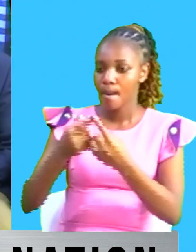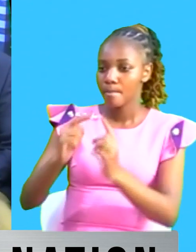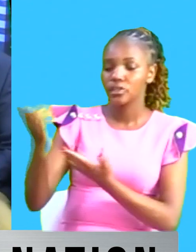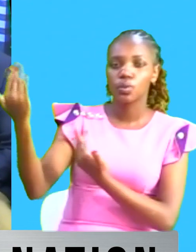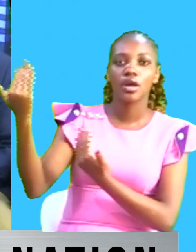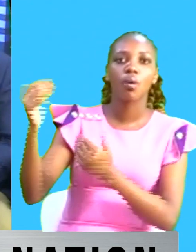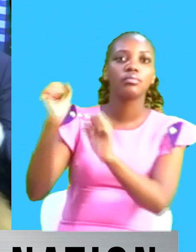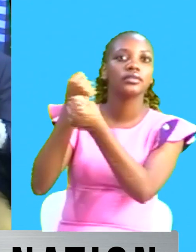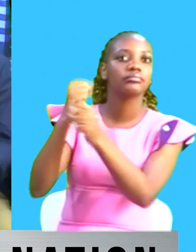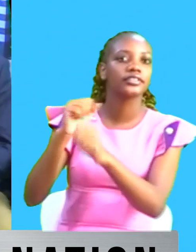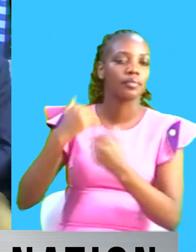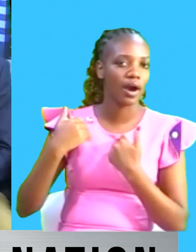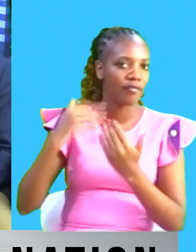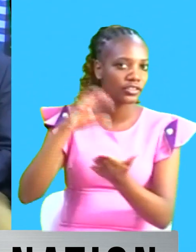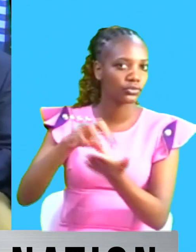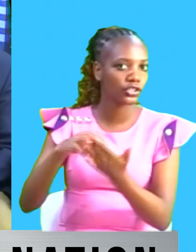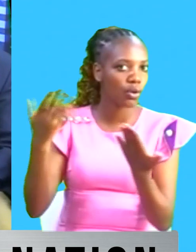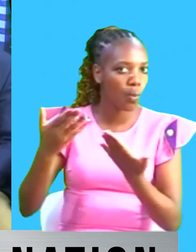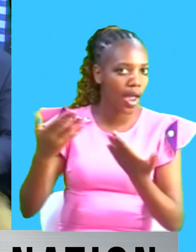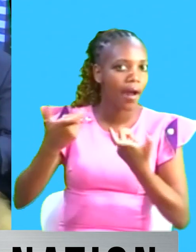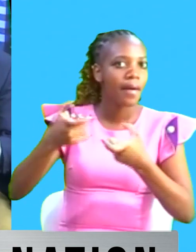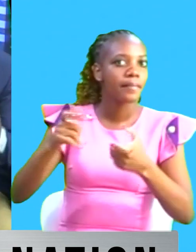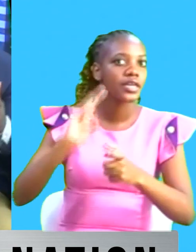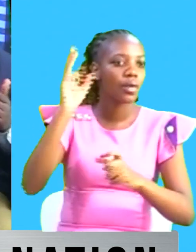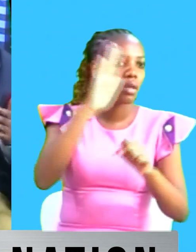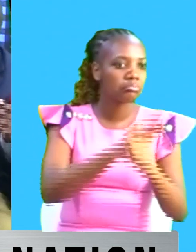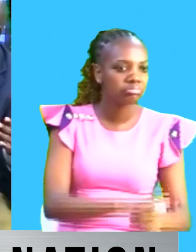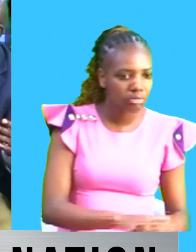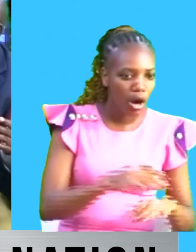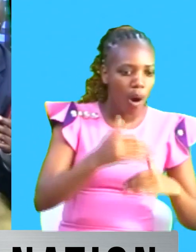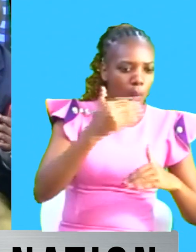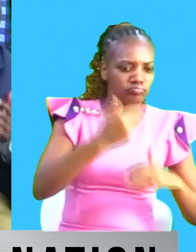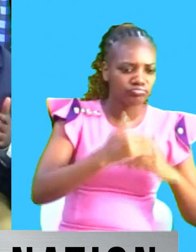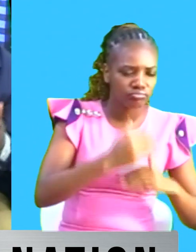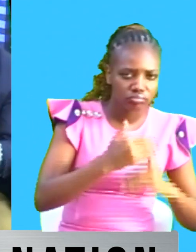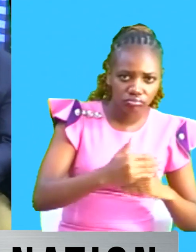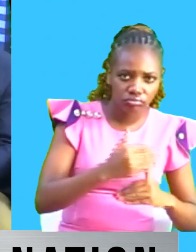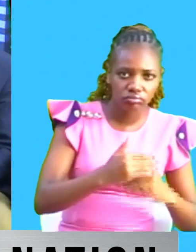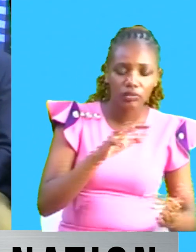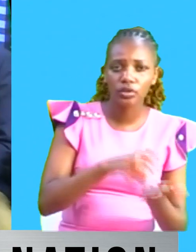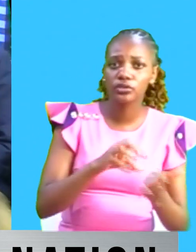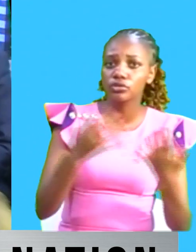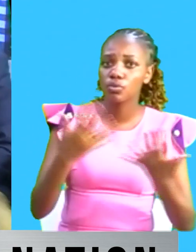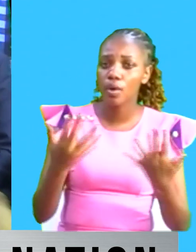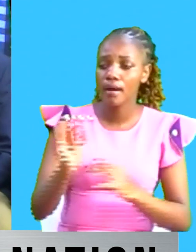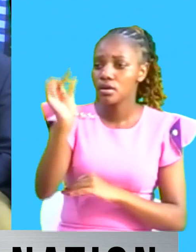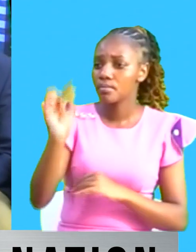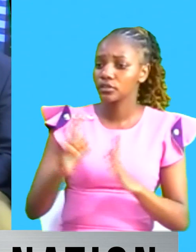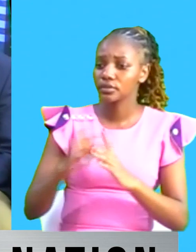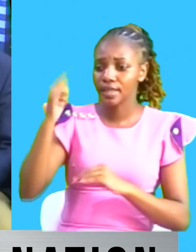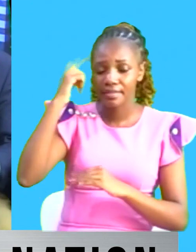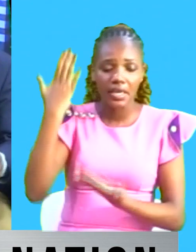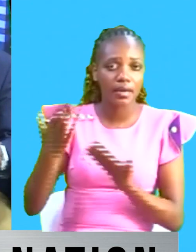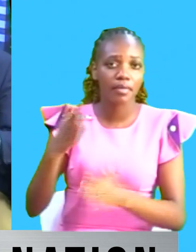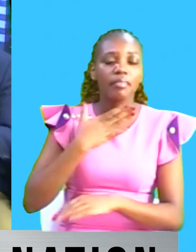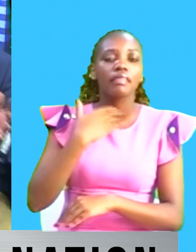not going to get scenarios where the media is going to be closed. We faced a situation where somebody had started thinking that they want